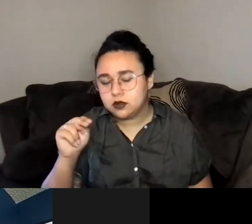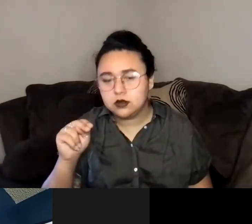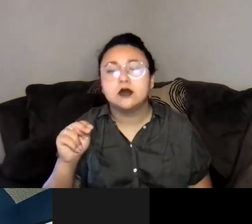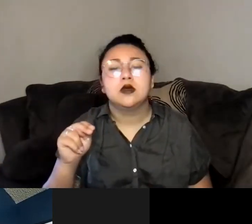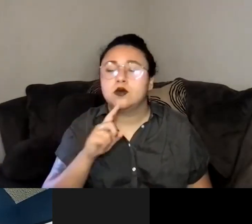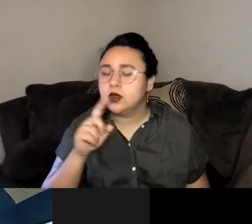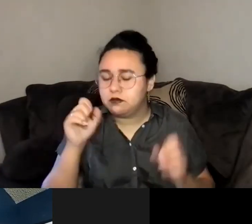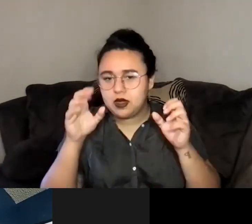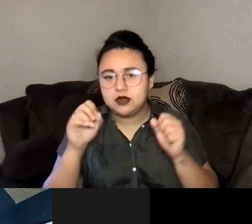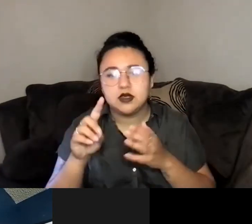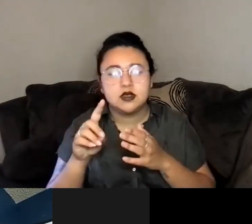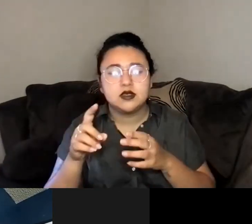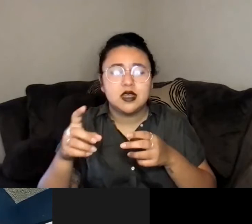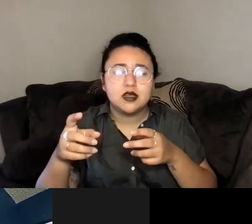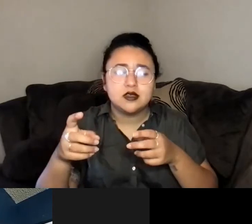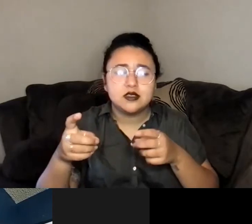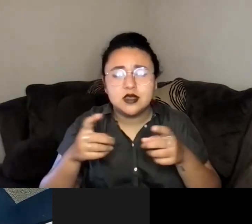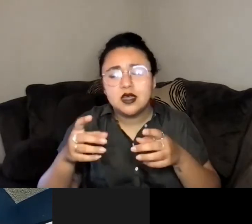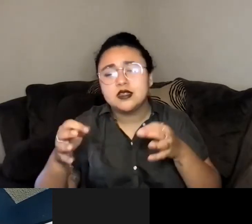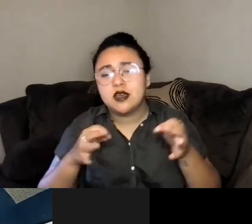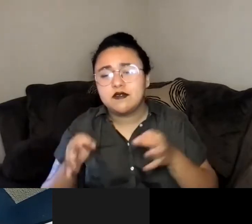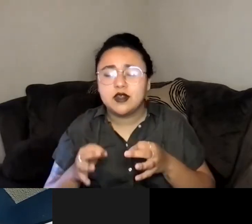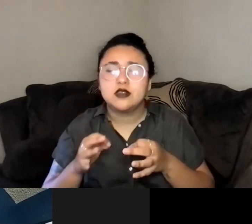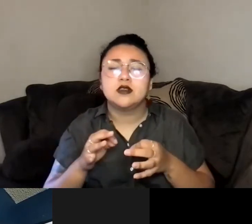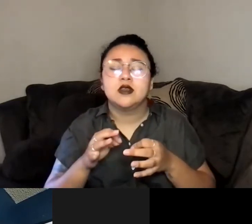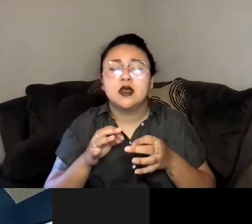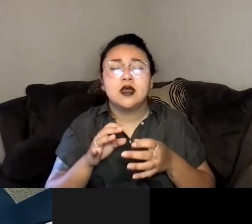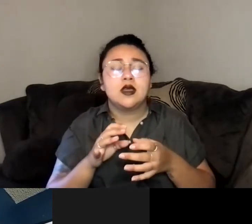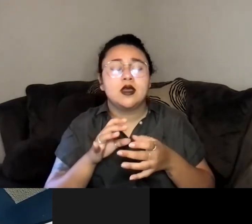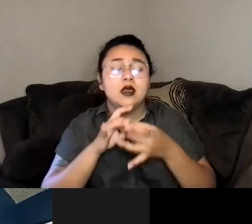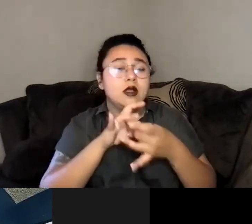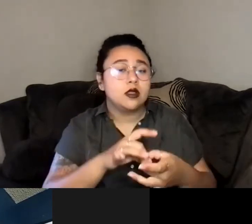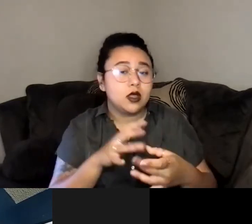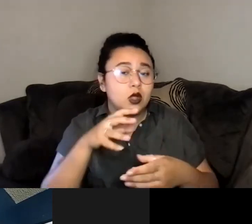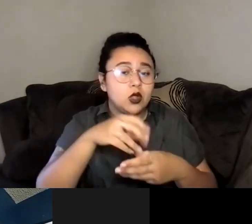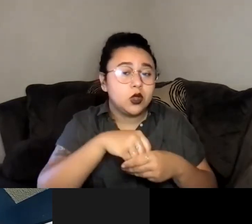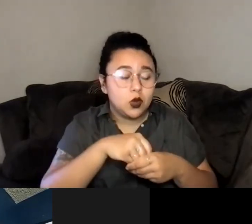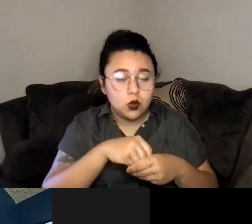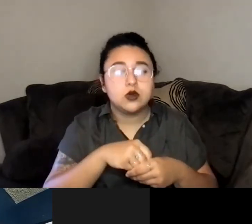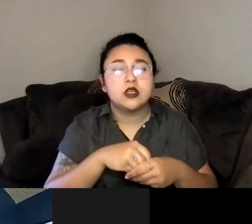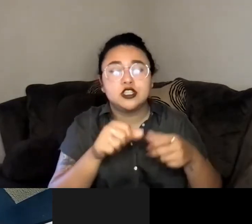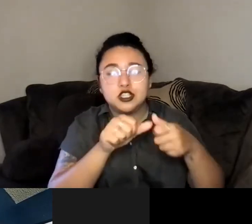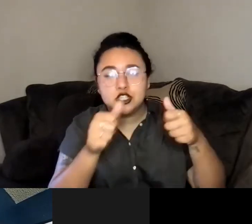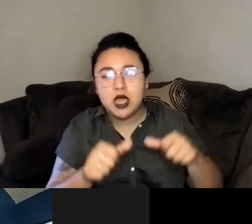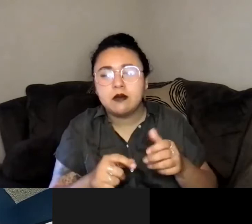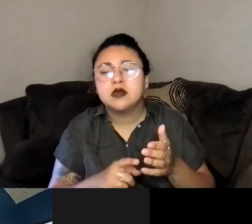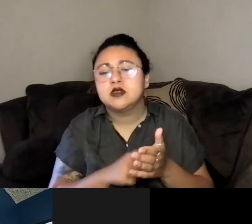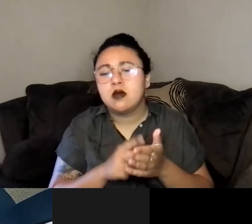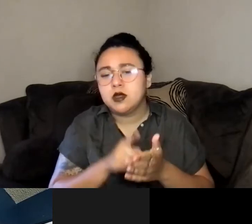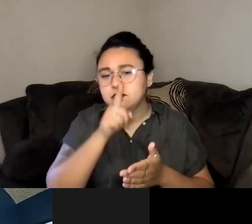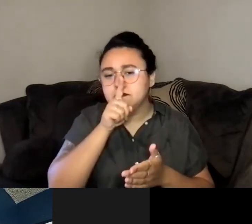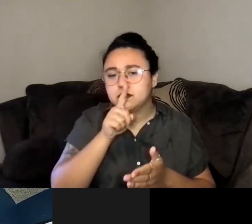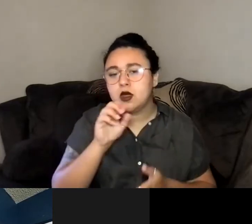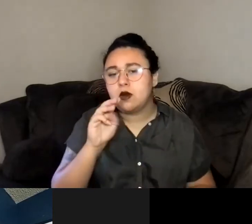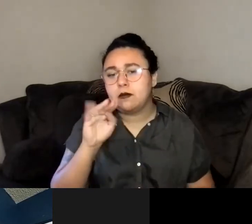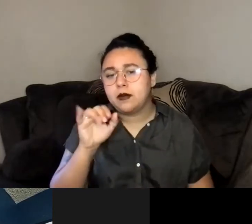reference to shape, which we sometimes is sometimes omitted. And so, do you think that